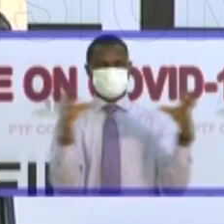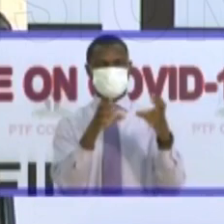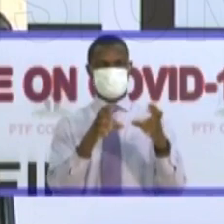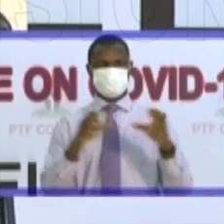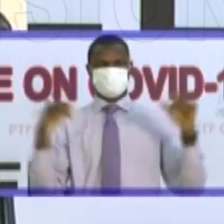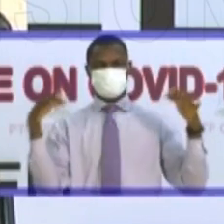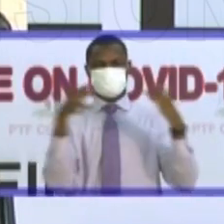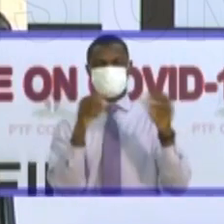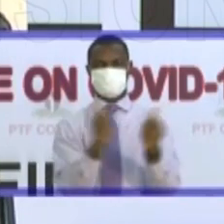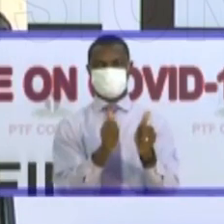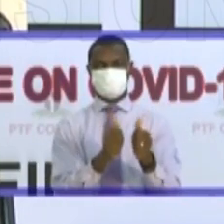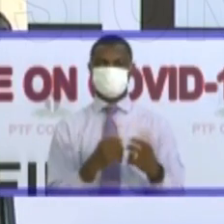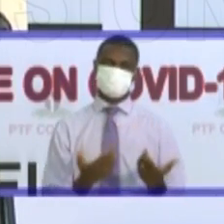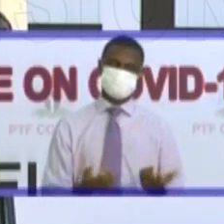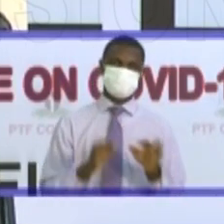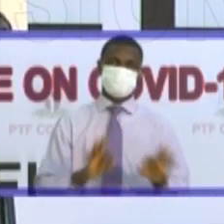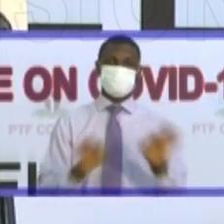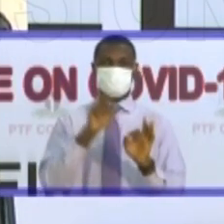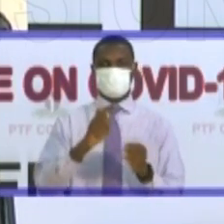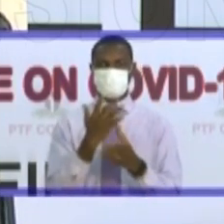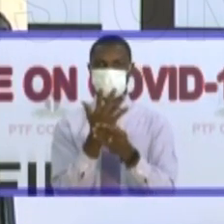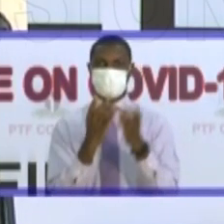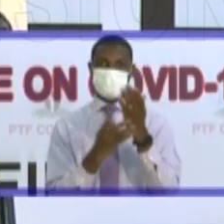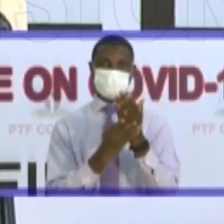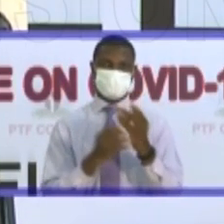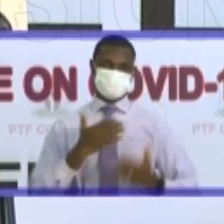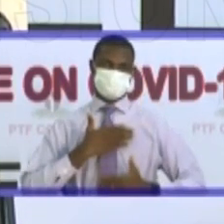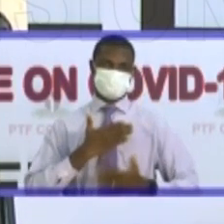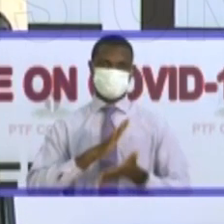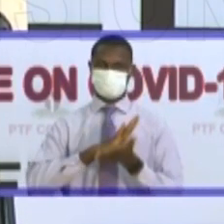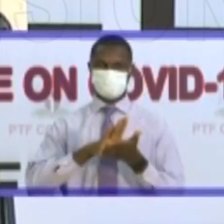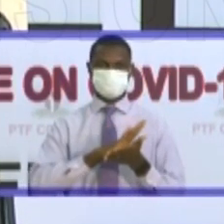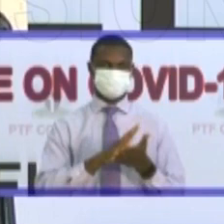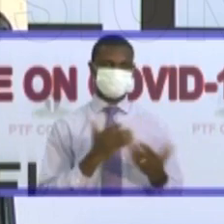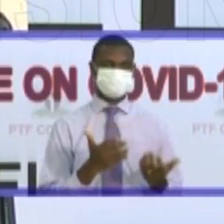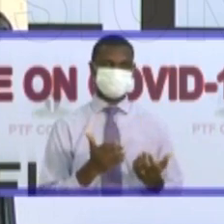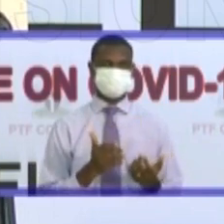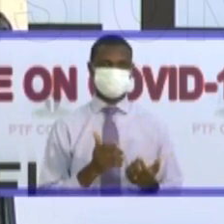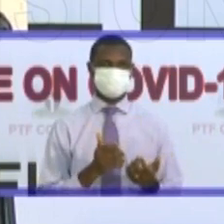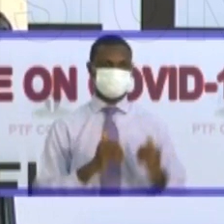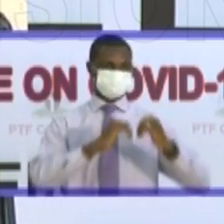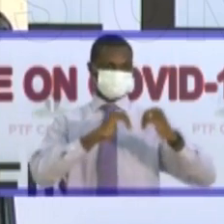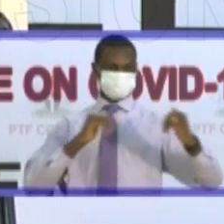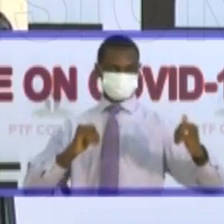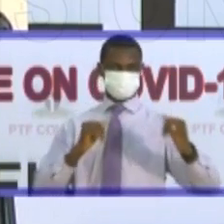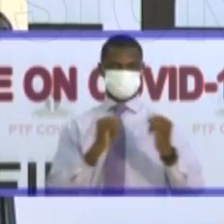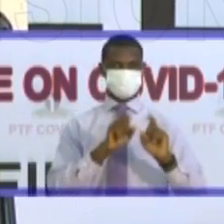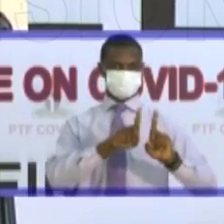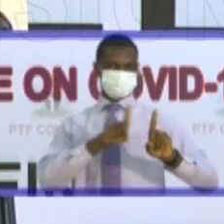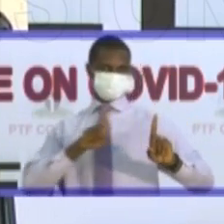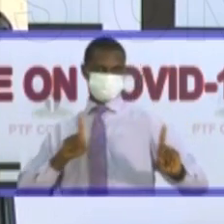to practice hand and respiratory hygiene and physical distancing, and to